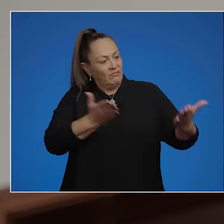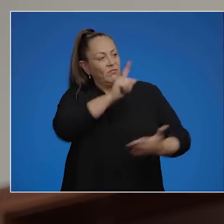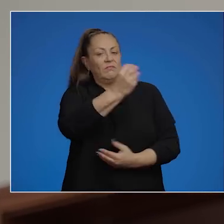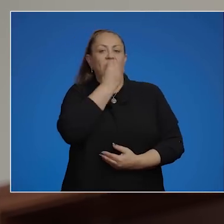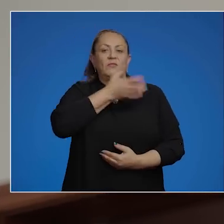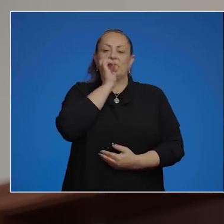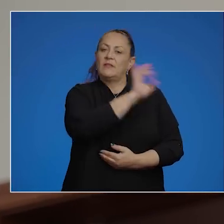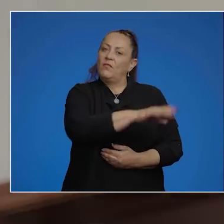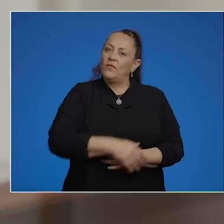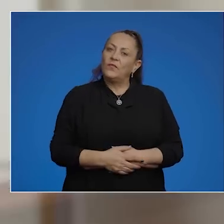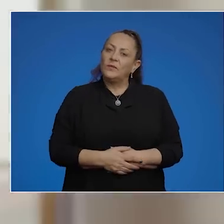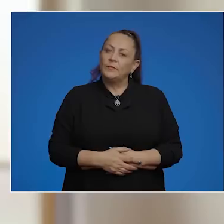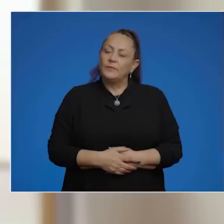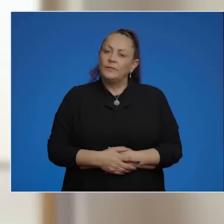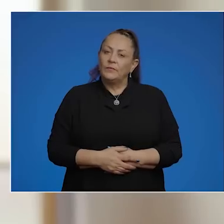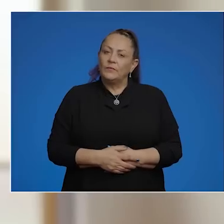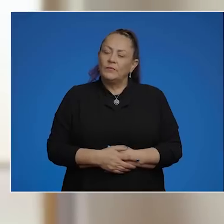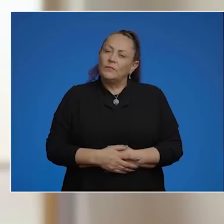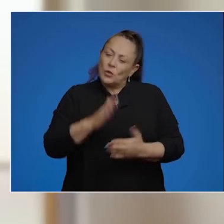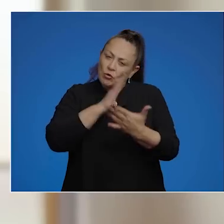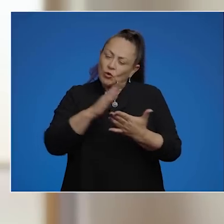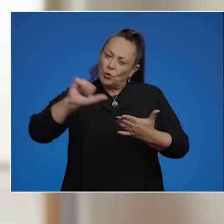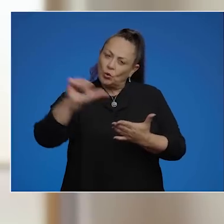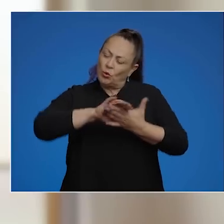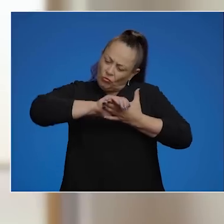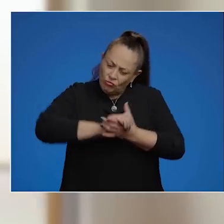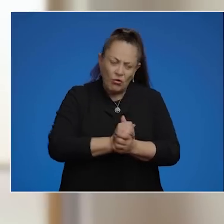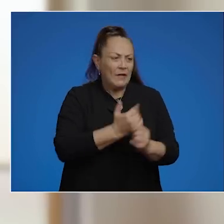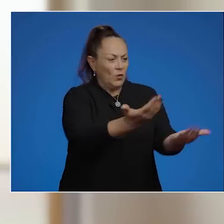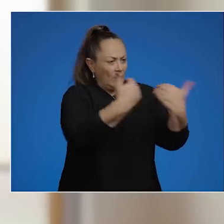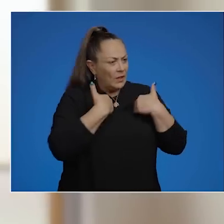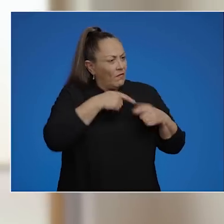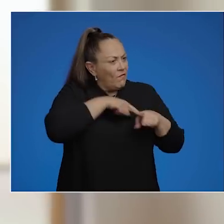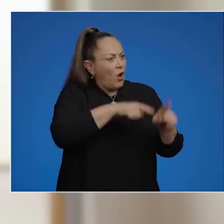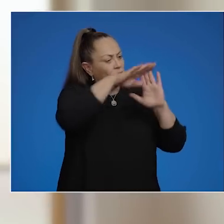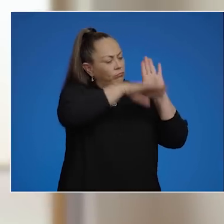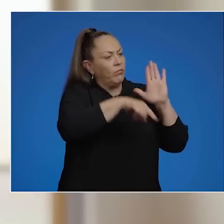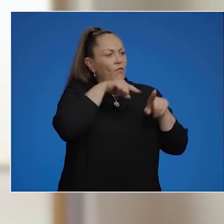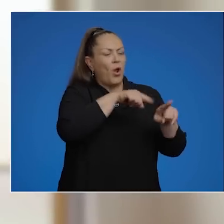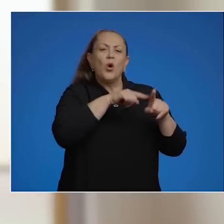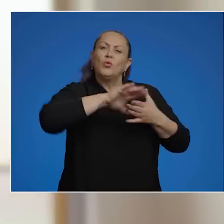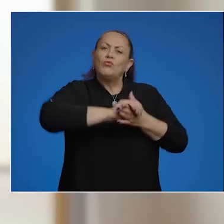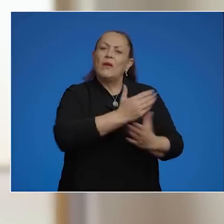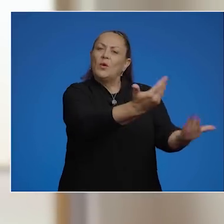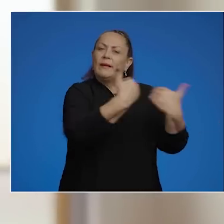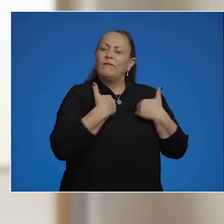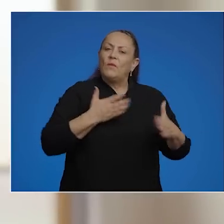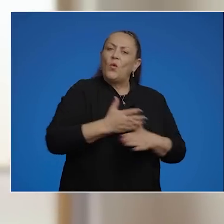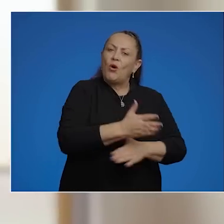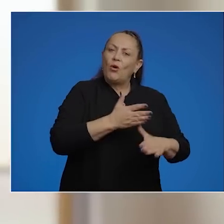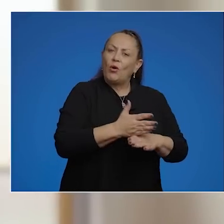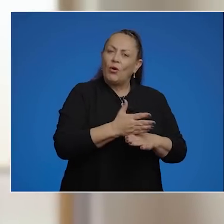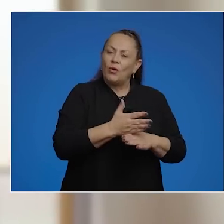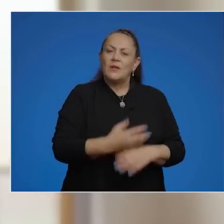afterwards. Must he be grateful to the servant for doing what he was told? So, with